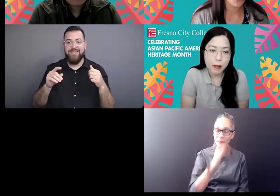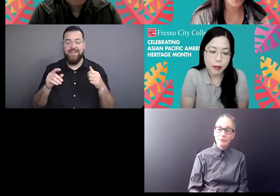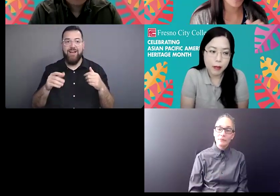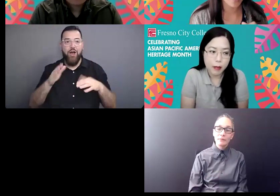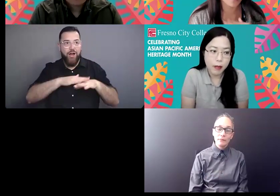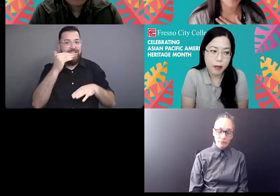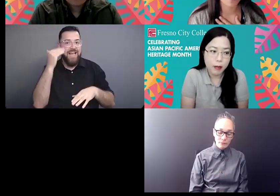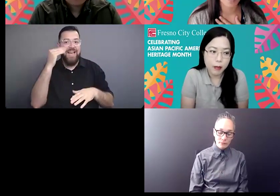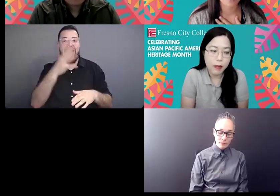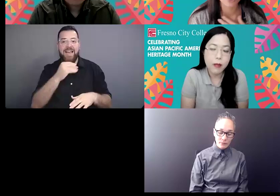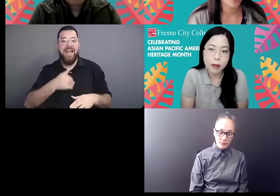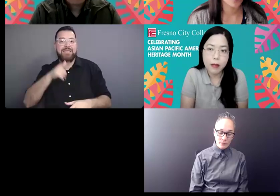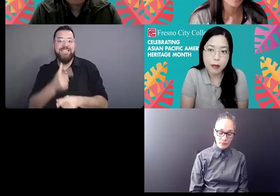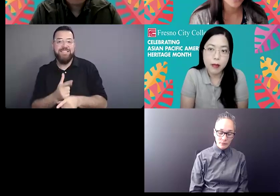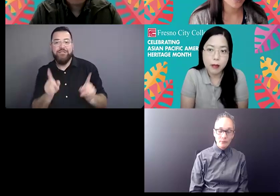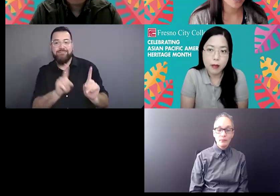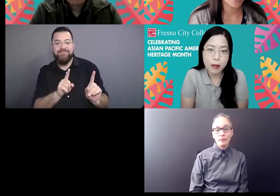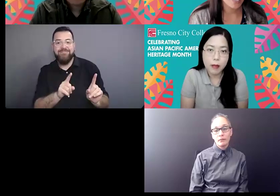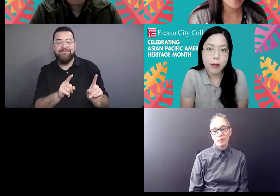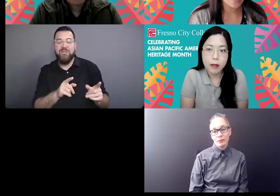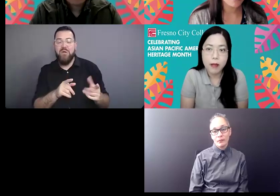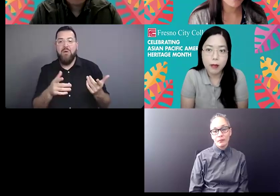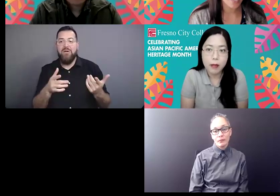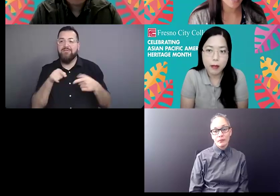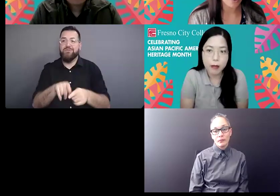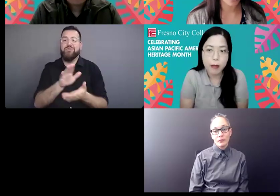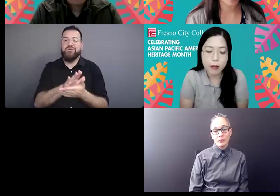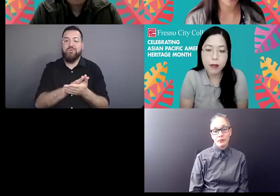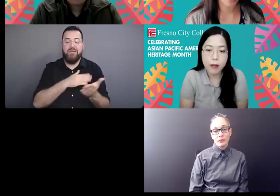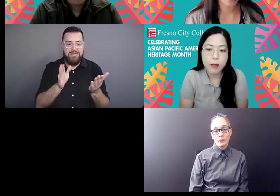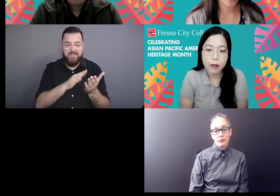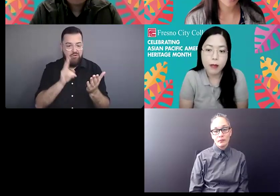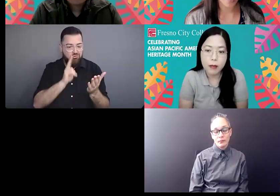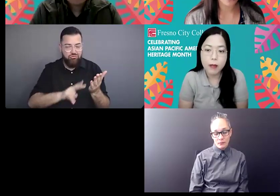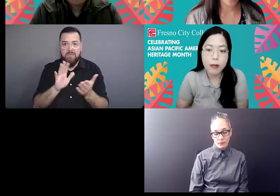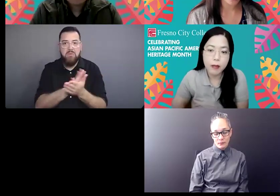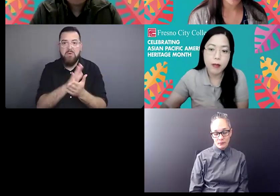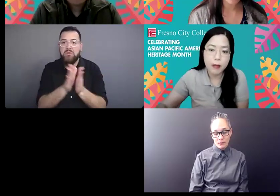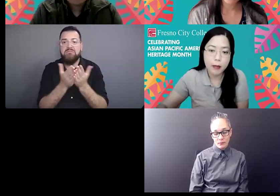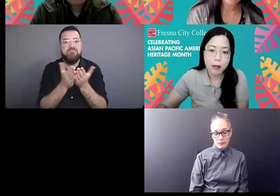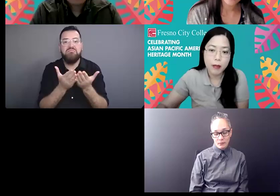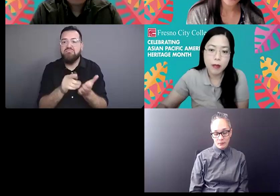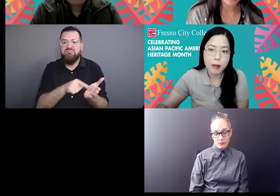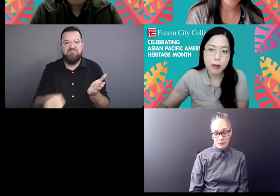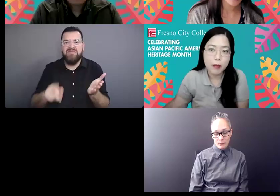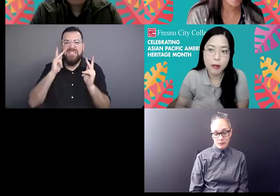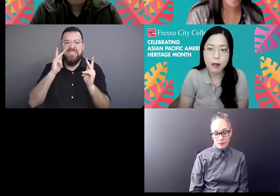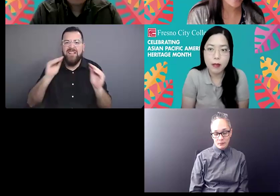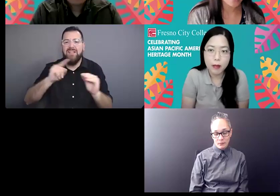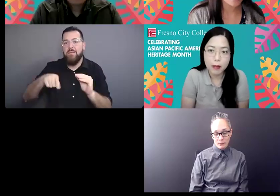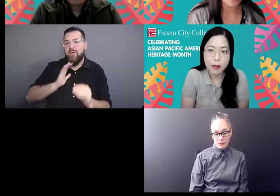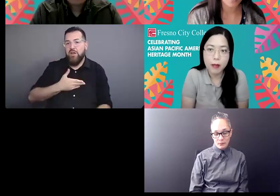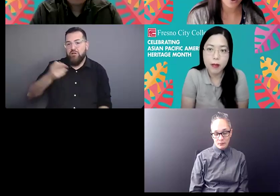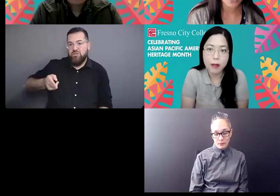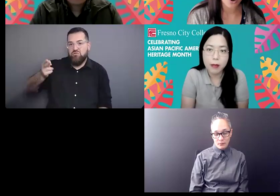through school, I mean, I'd looked through books and didn't find our history. And when I did, it was, well,